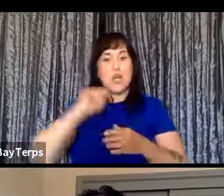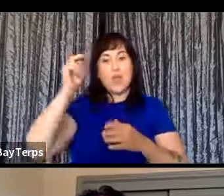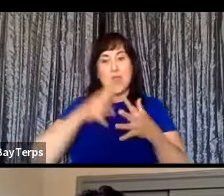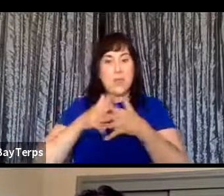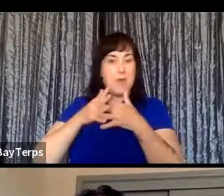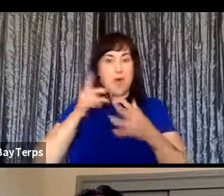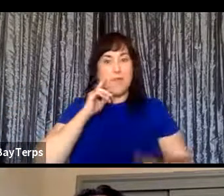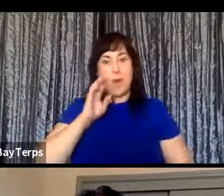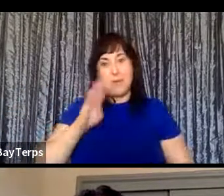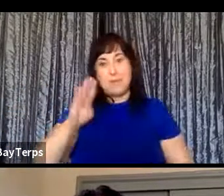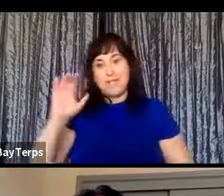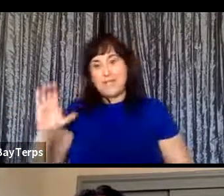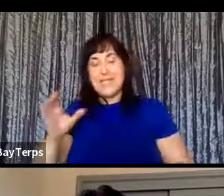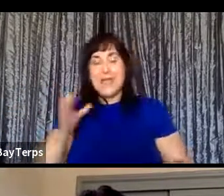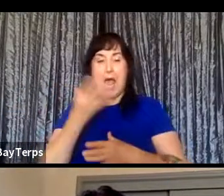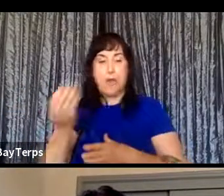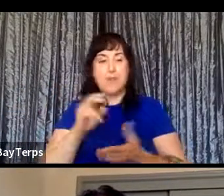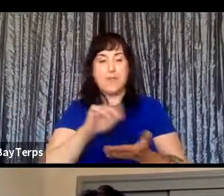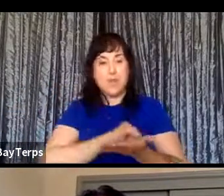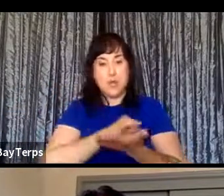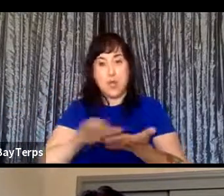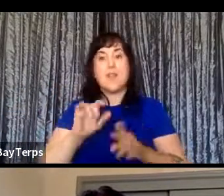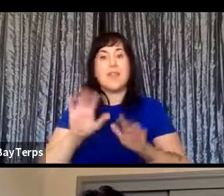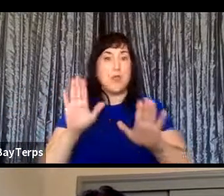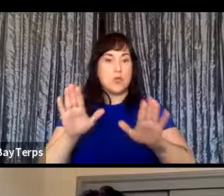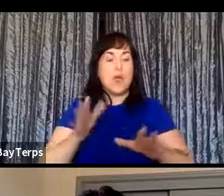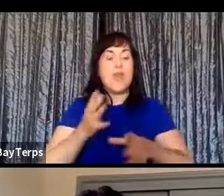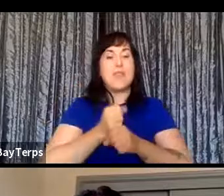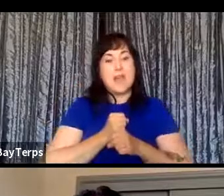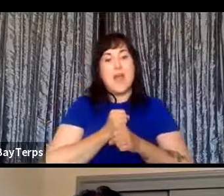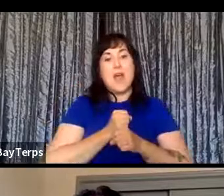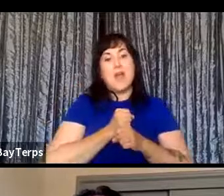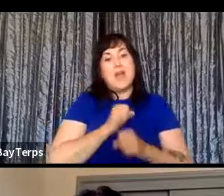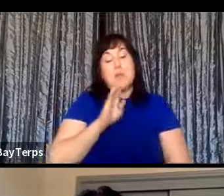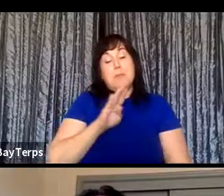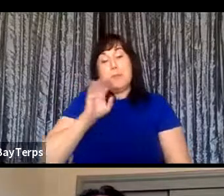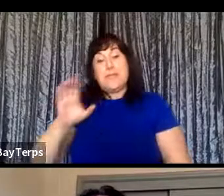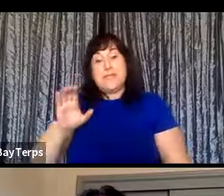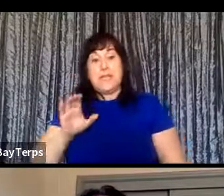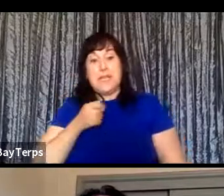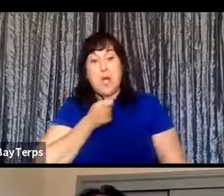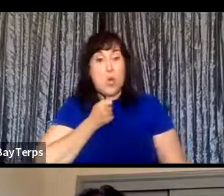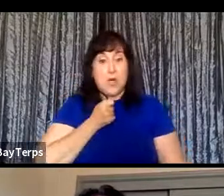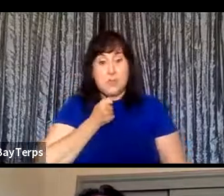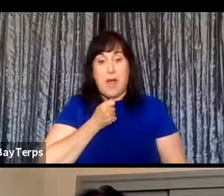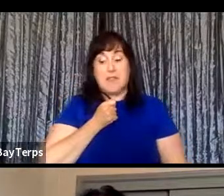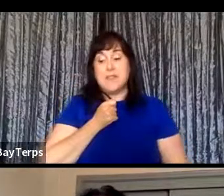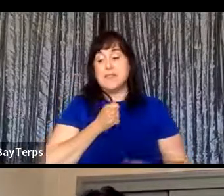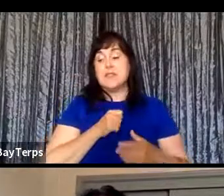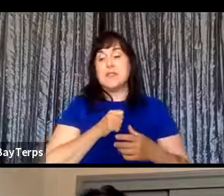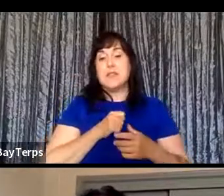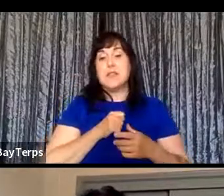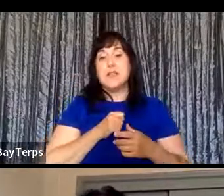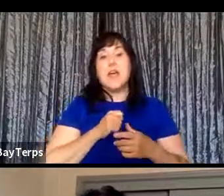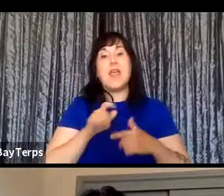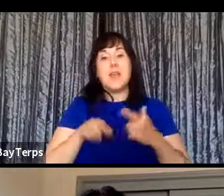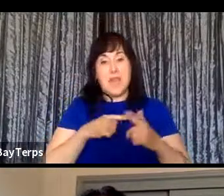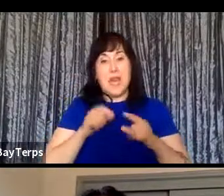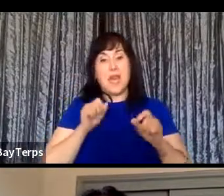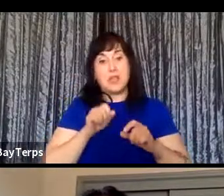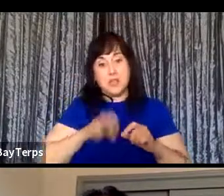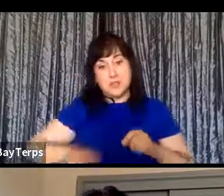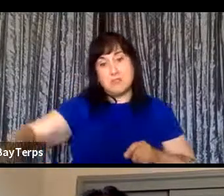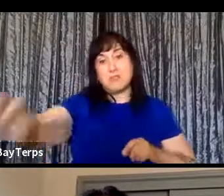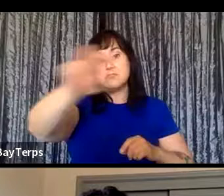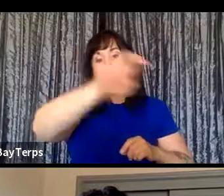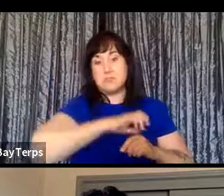News out of New York, which was great, and then got a job as a BBC correspondent in the Caribbean. That gave me a chance to be able to work around the region.